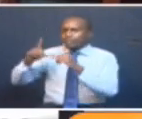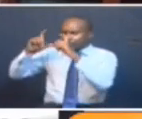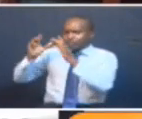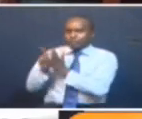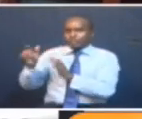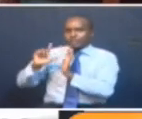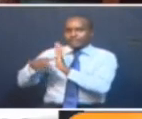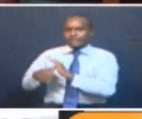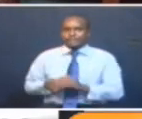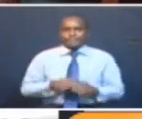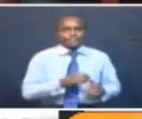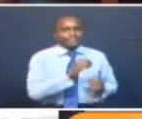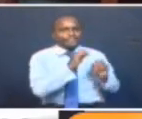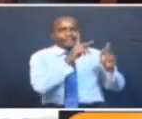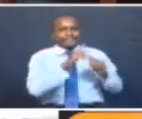Sure.